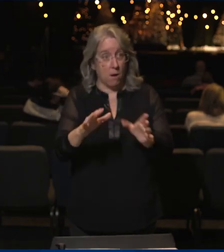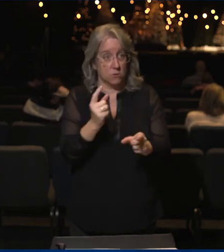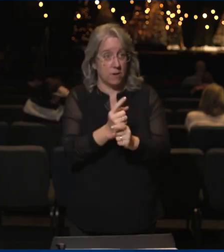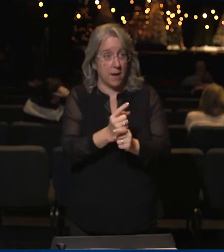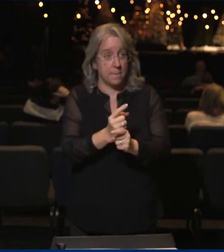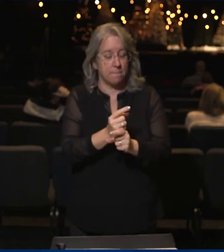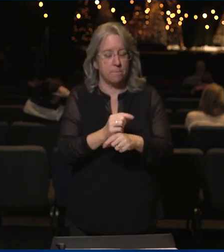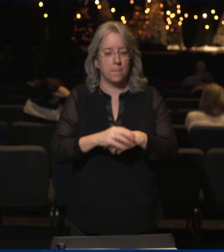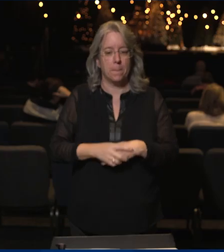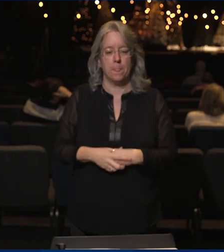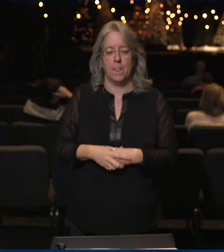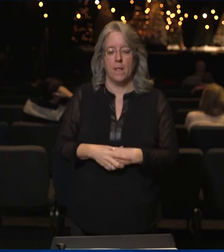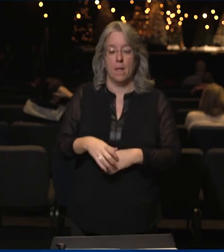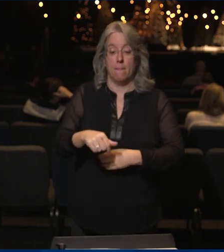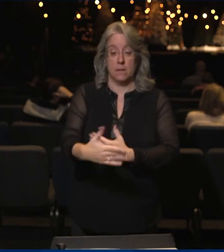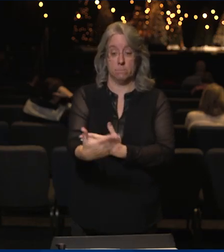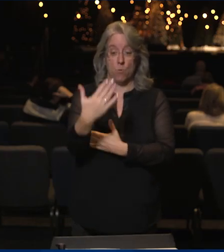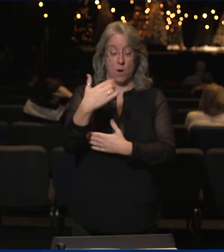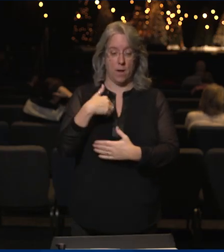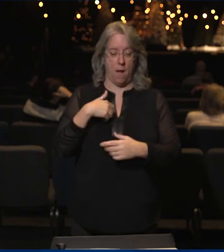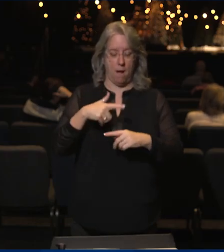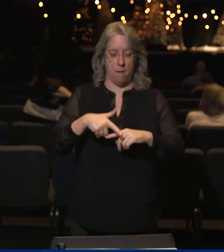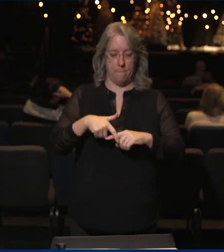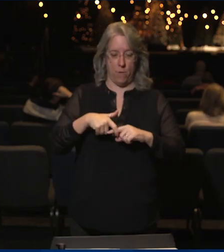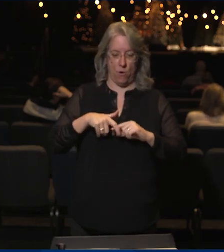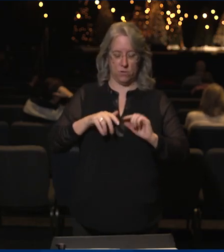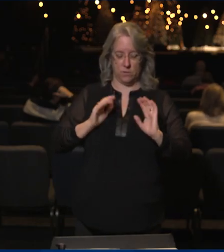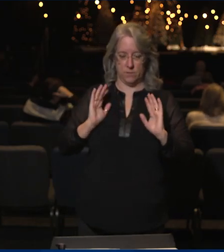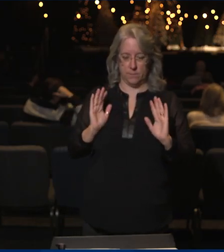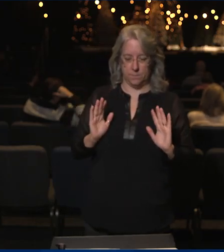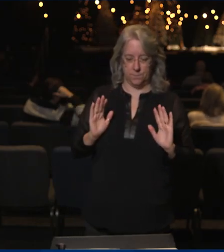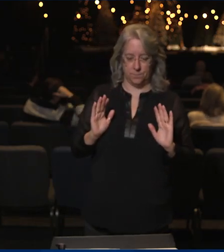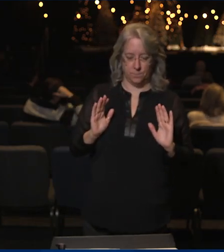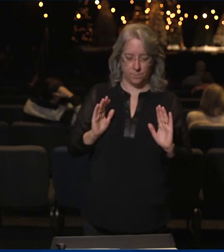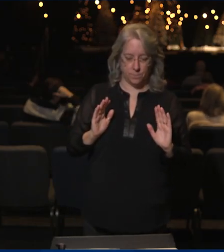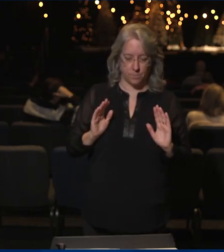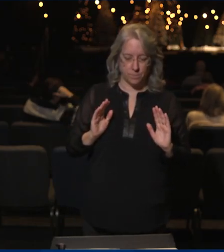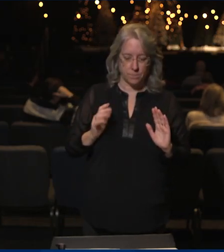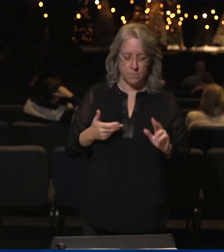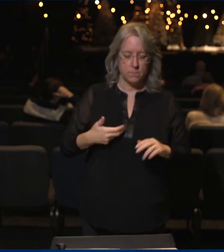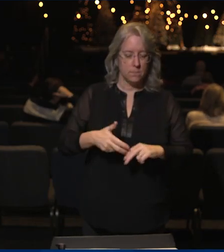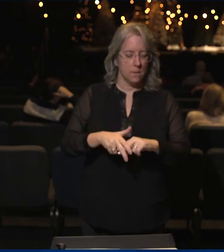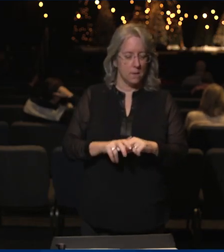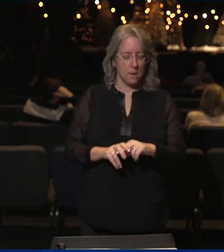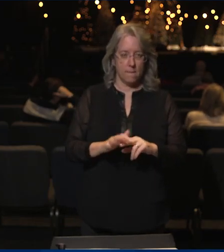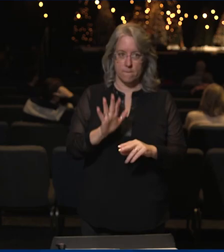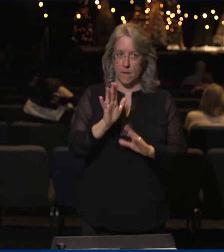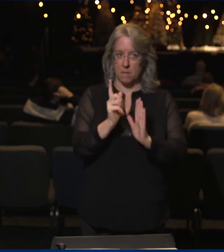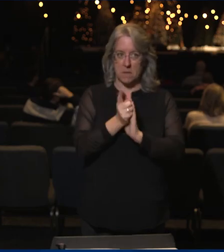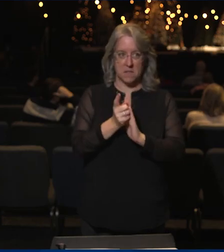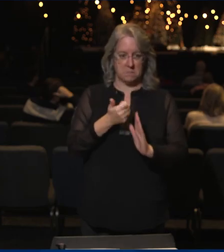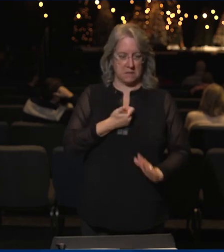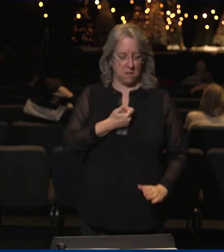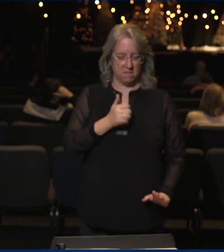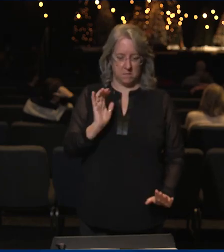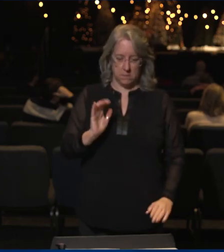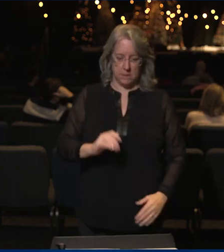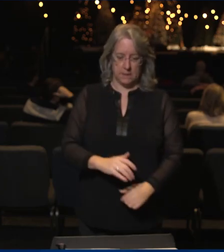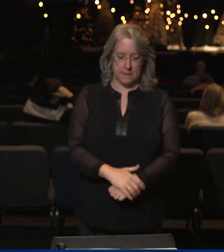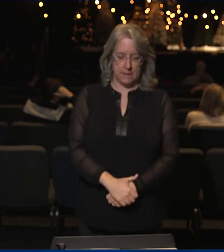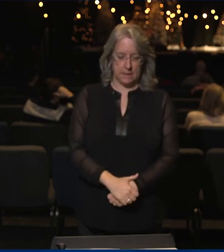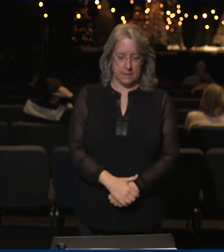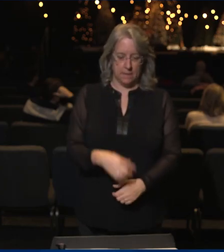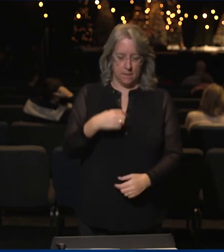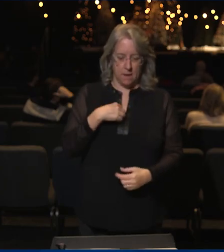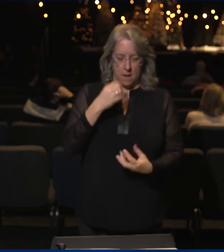And this morning I paused and I just sat for 5 minutes and I thought about